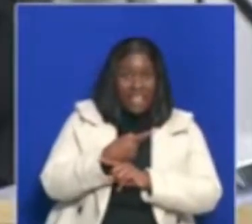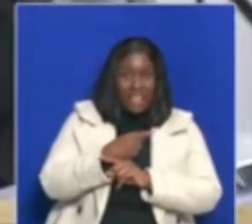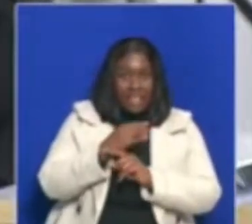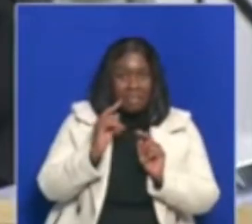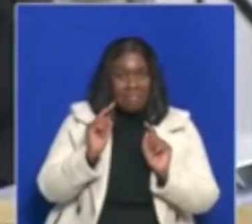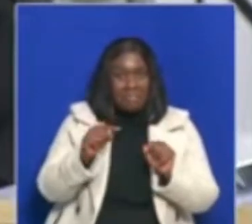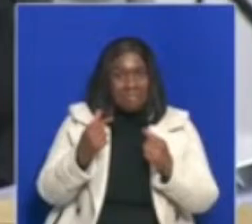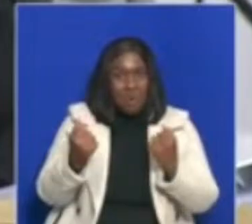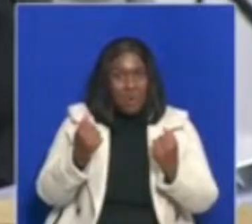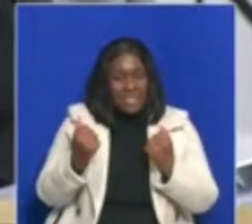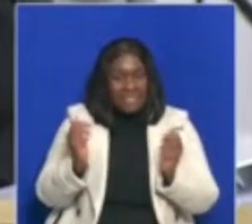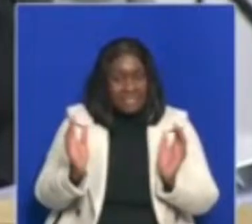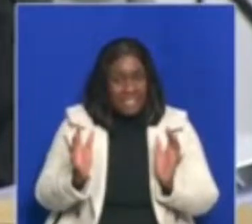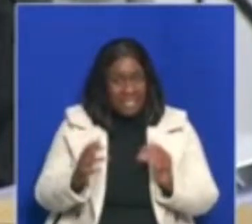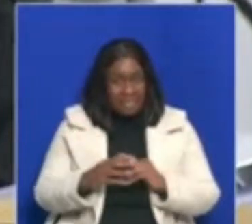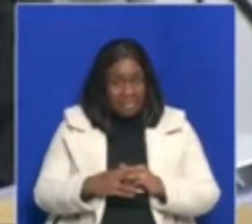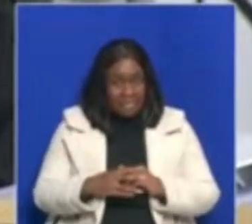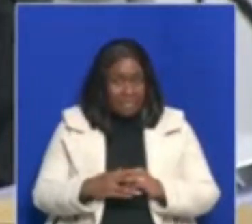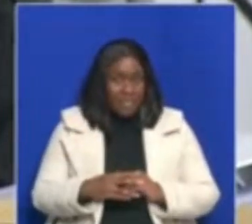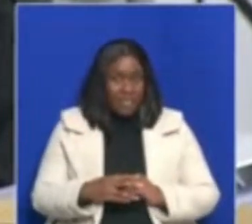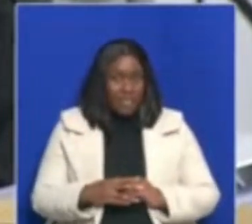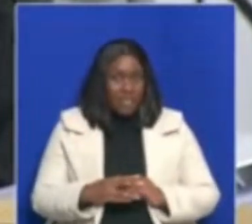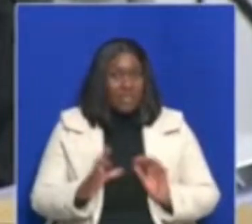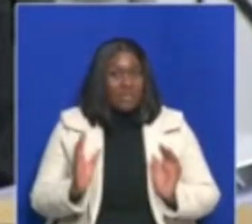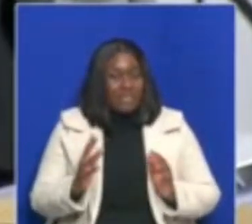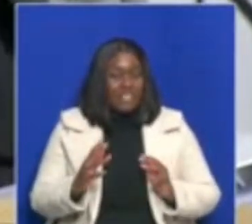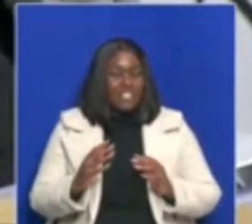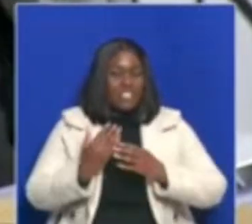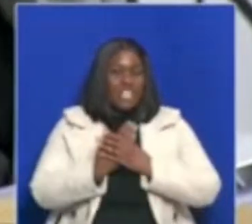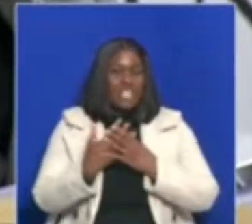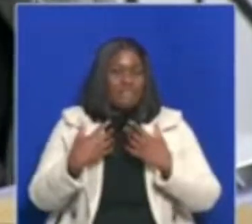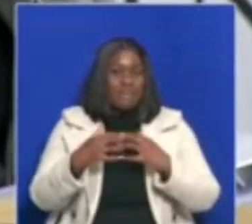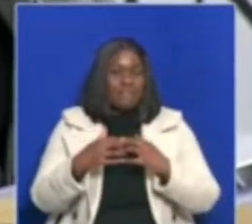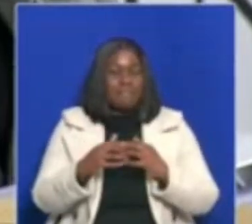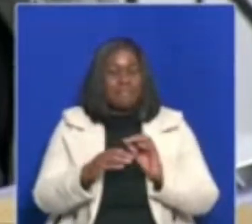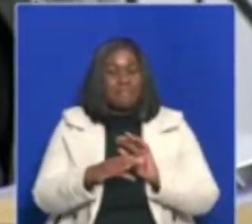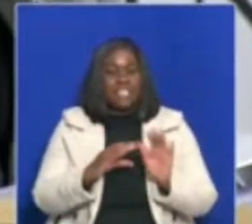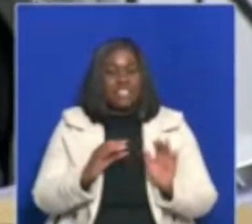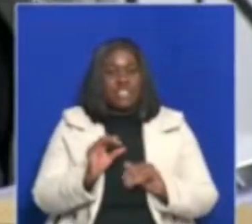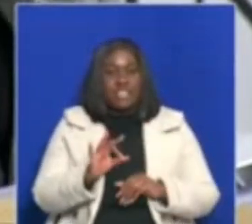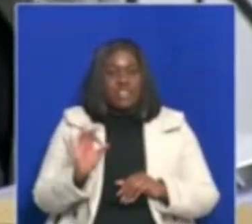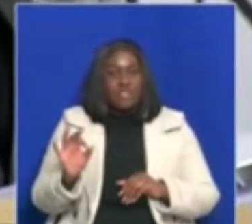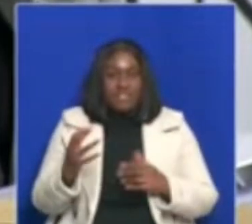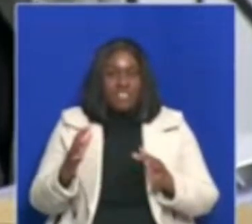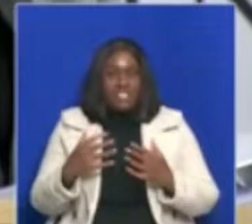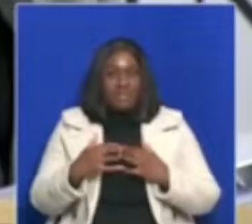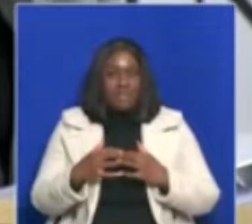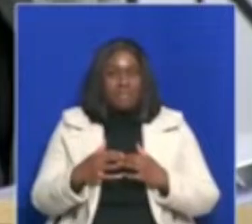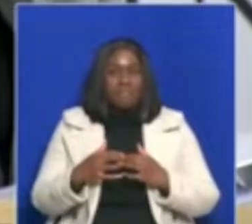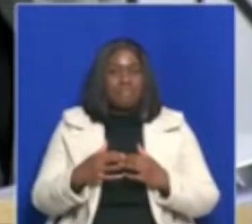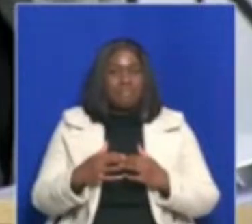opened cases under Section 33, contravention of Section